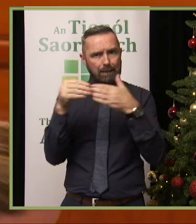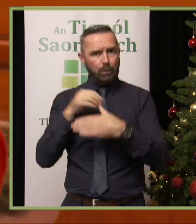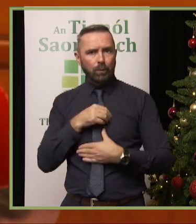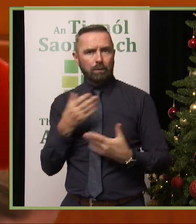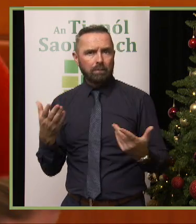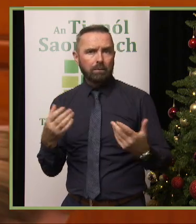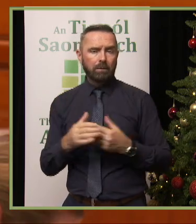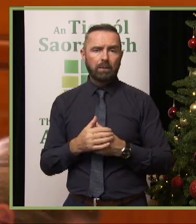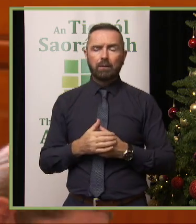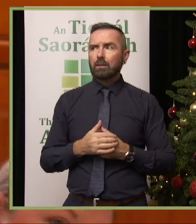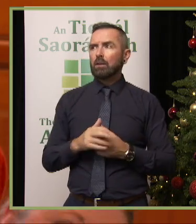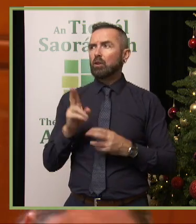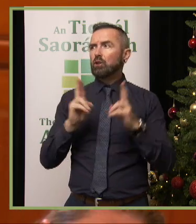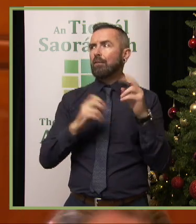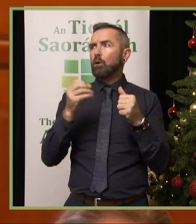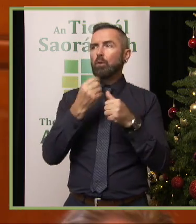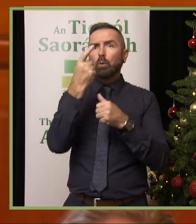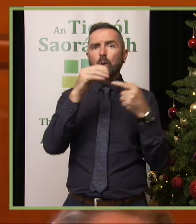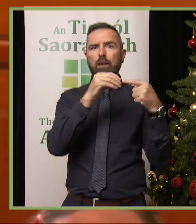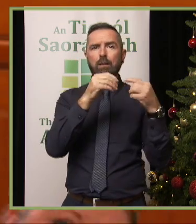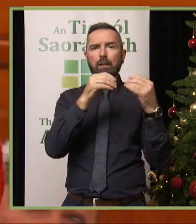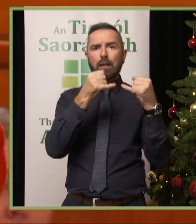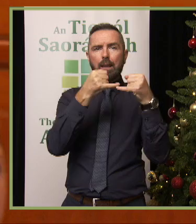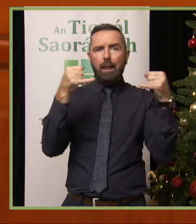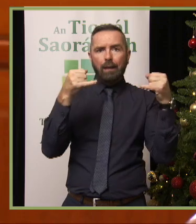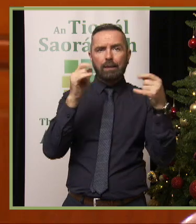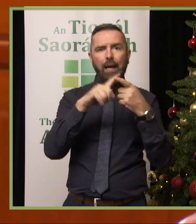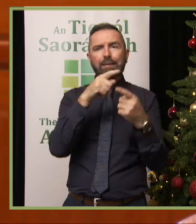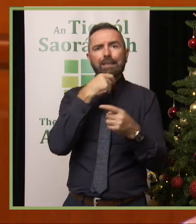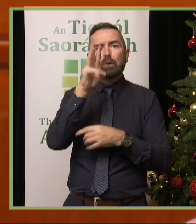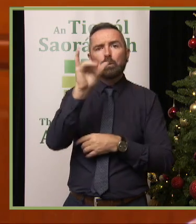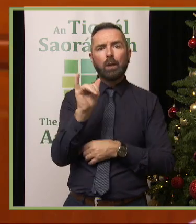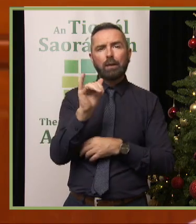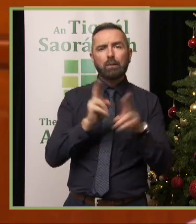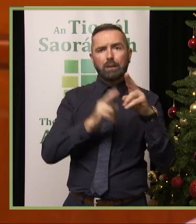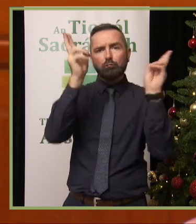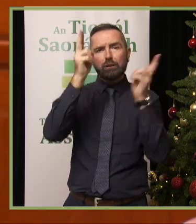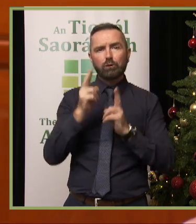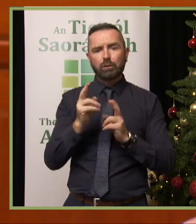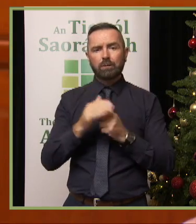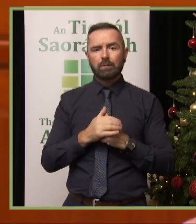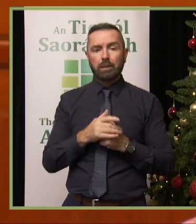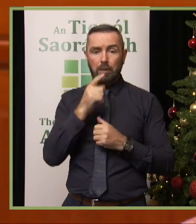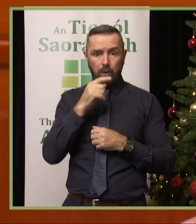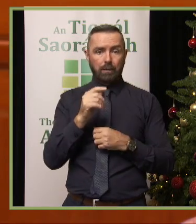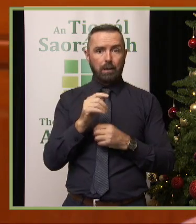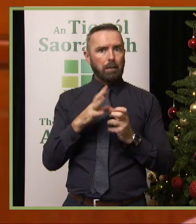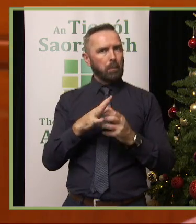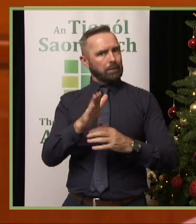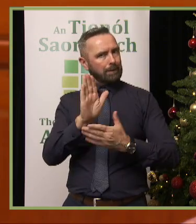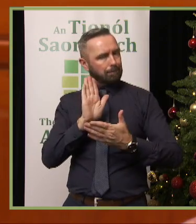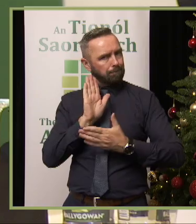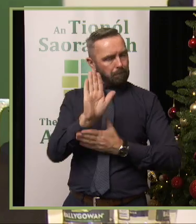just there should be another one-liner that it needs to be drastically reduced and whatever after that. But we need to emphasise they have to be very much